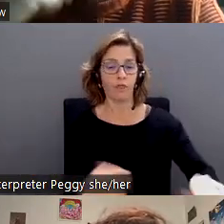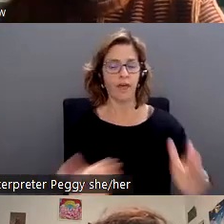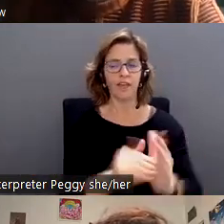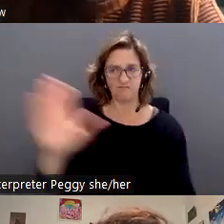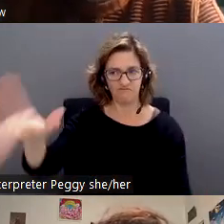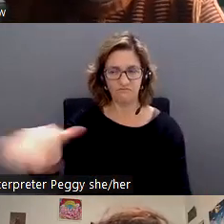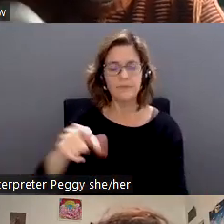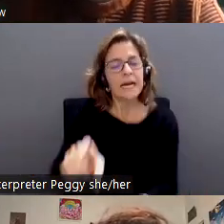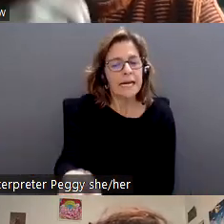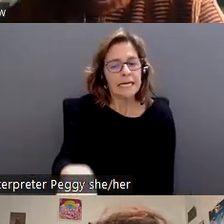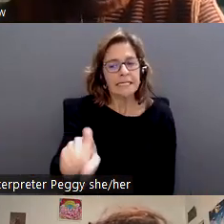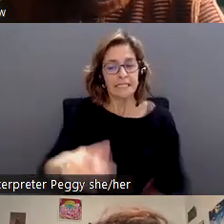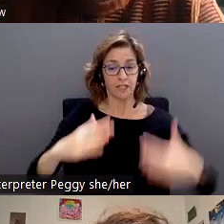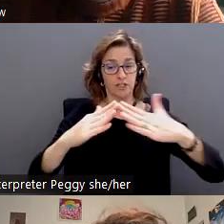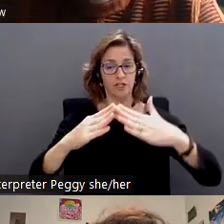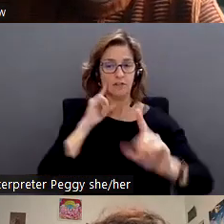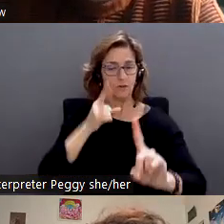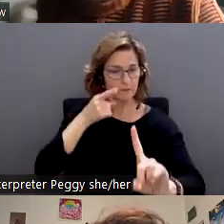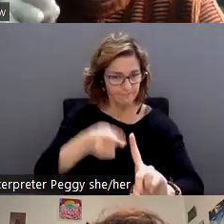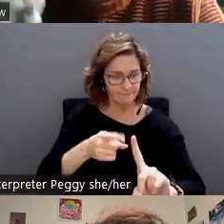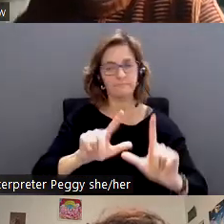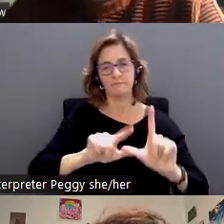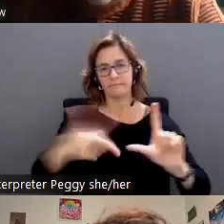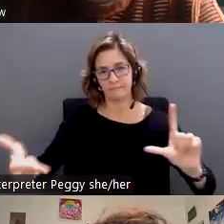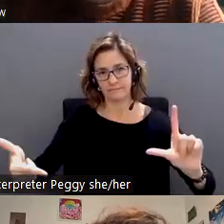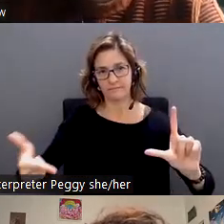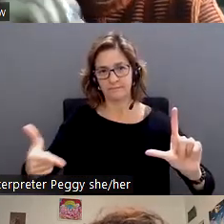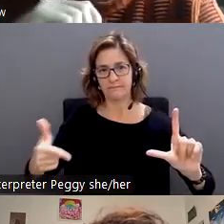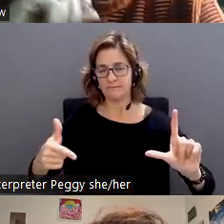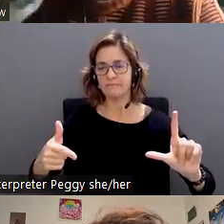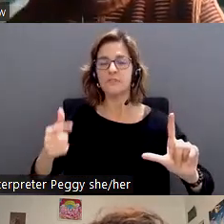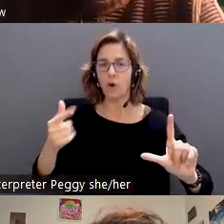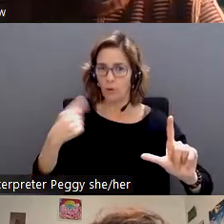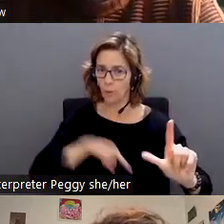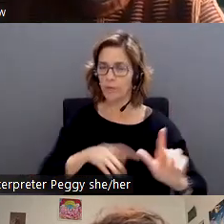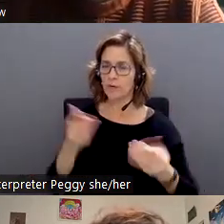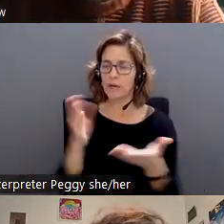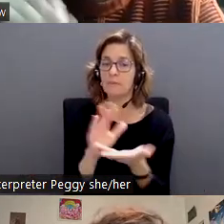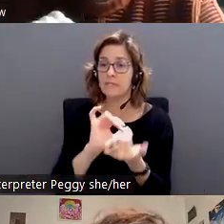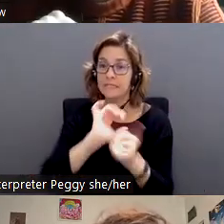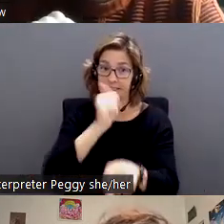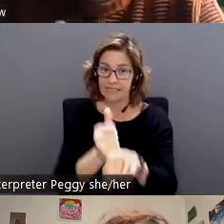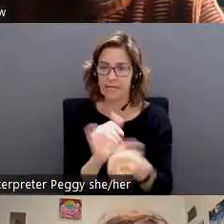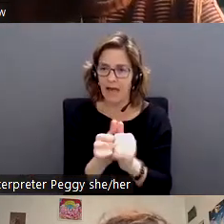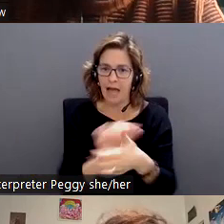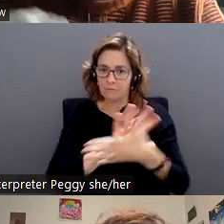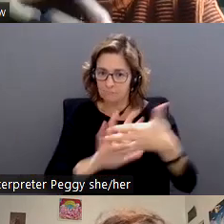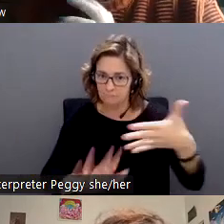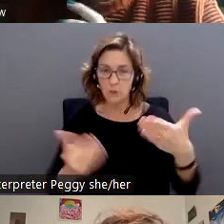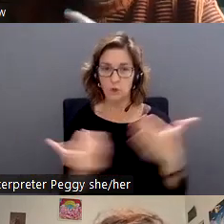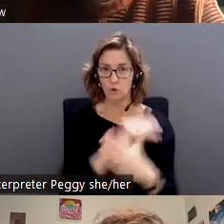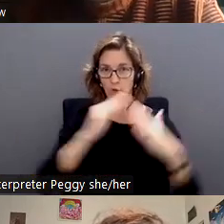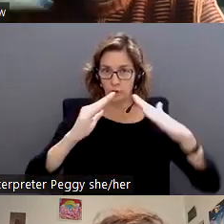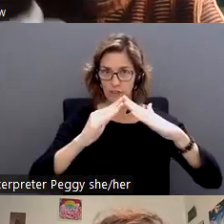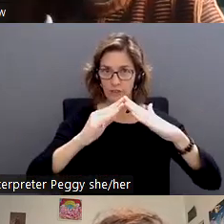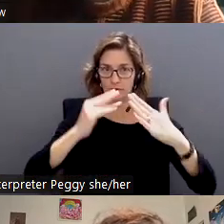2SLGBTQ shelter, that this is how we should be setting up a new shelter program. And